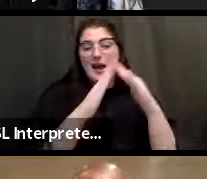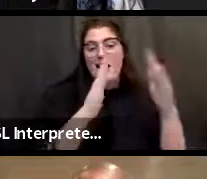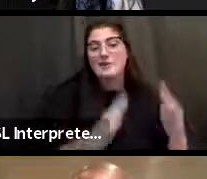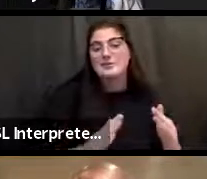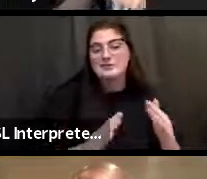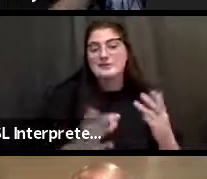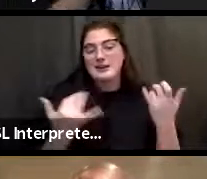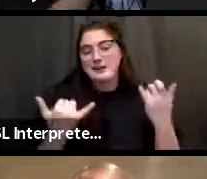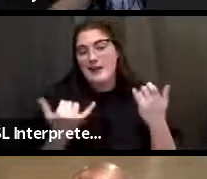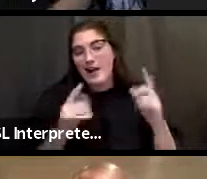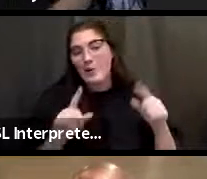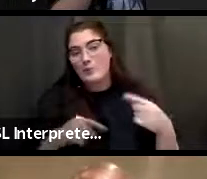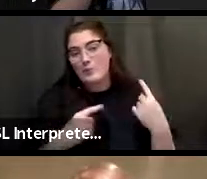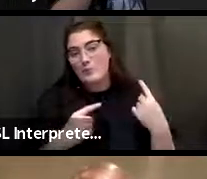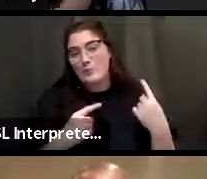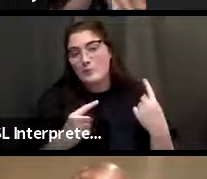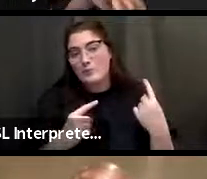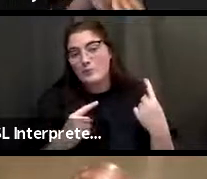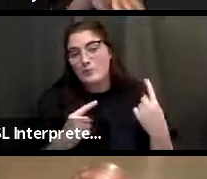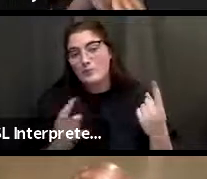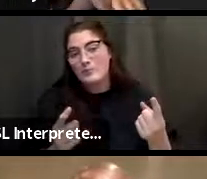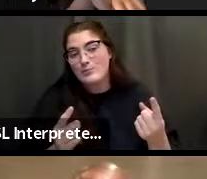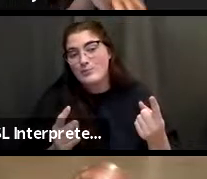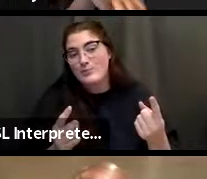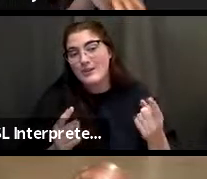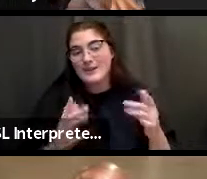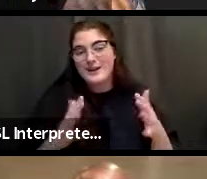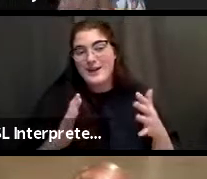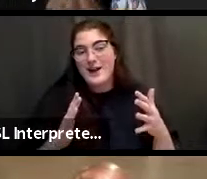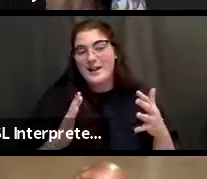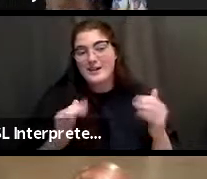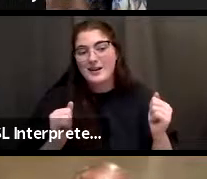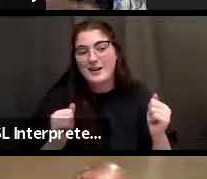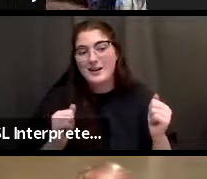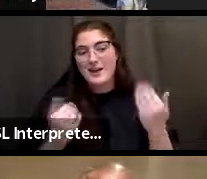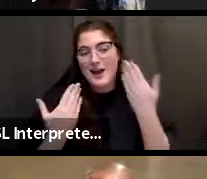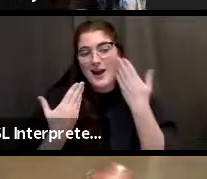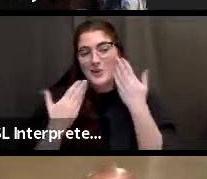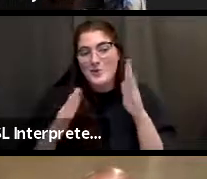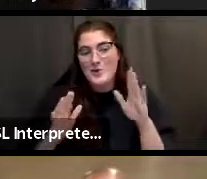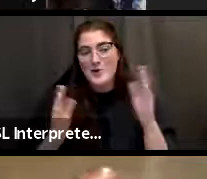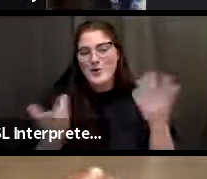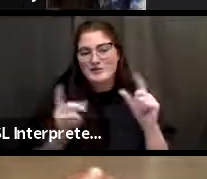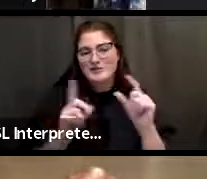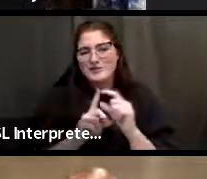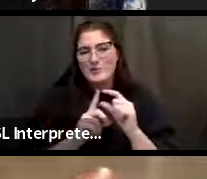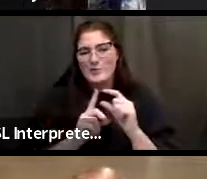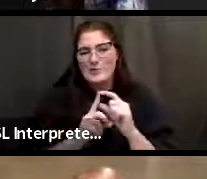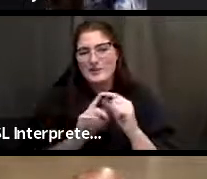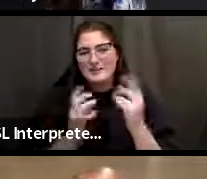been, it's been kind of, I don't know, what's the word?